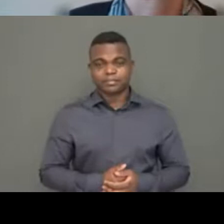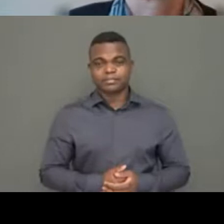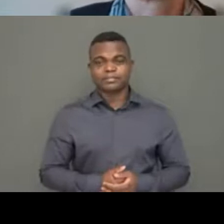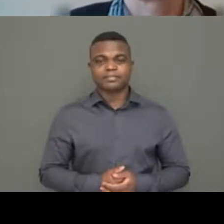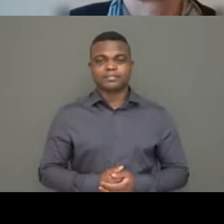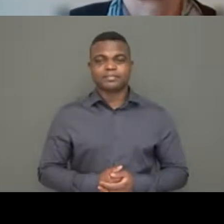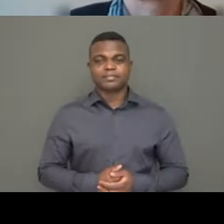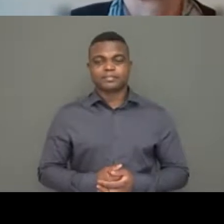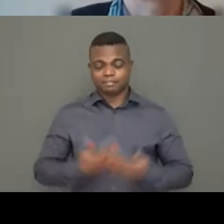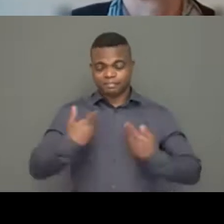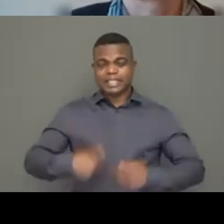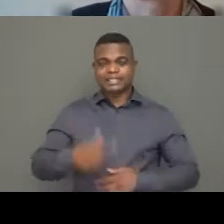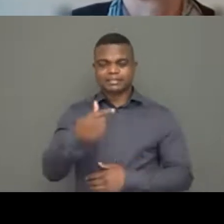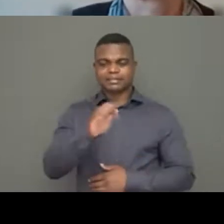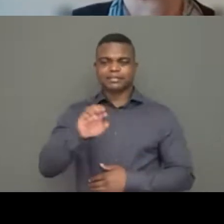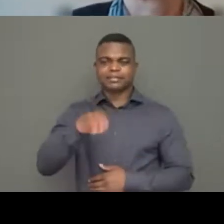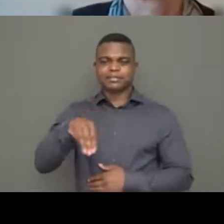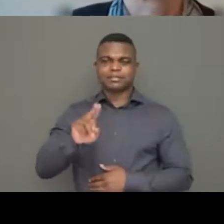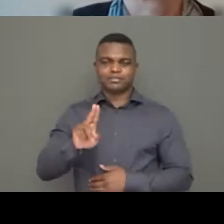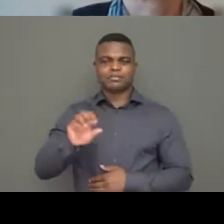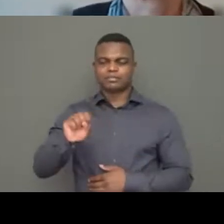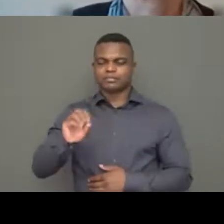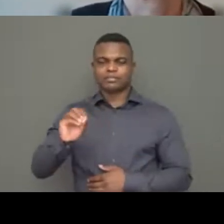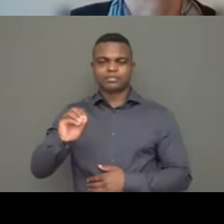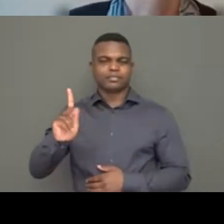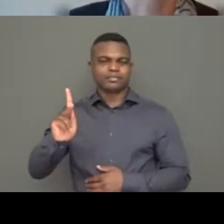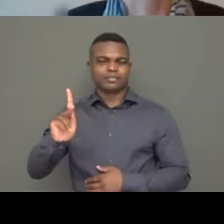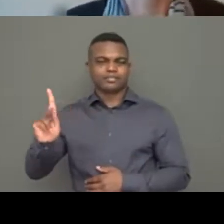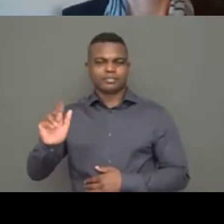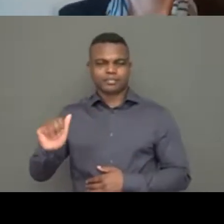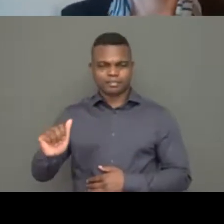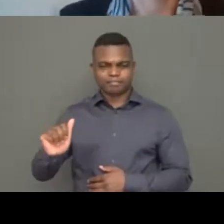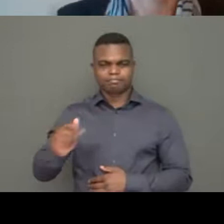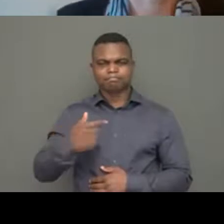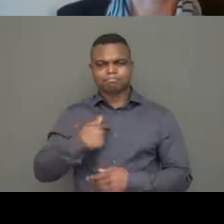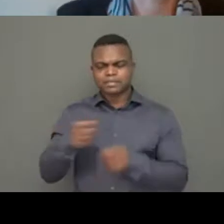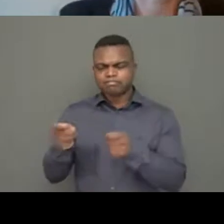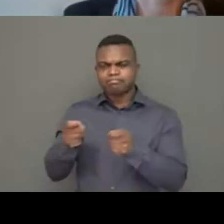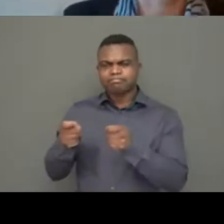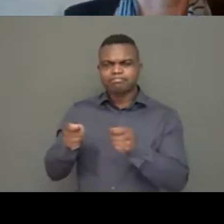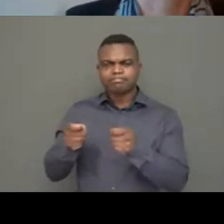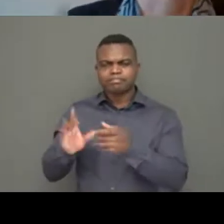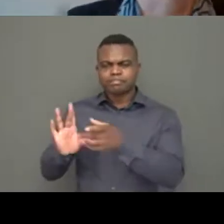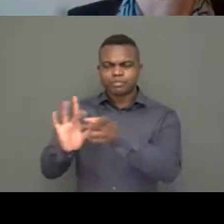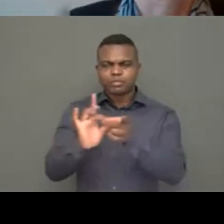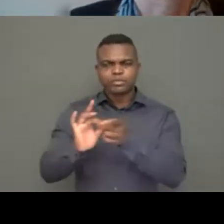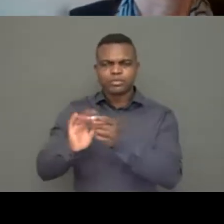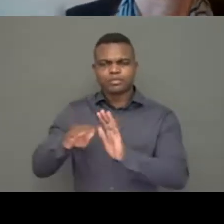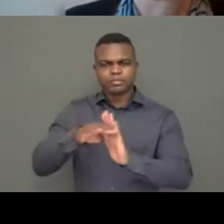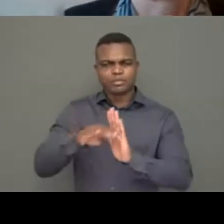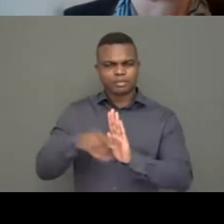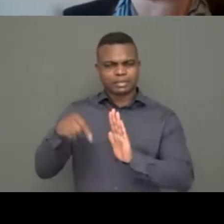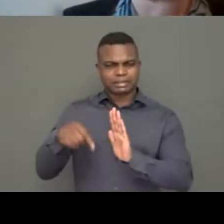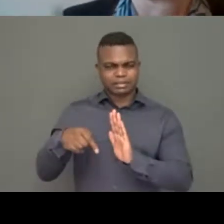here. So most of you are aware of fair trade, and so our vision is a world which